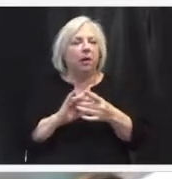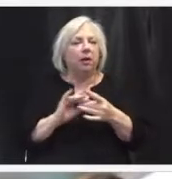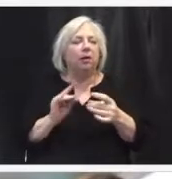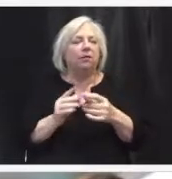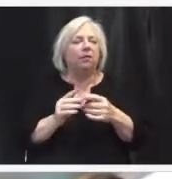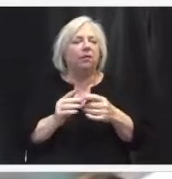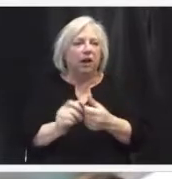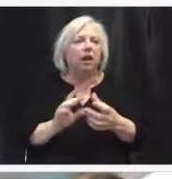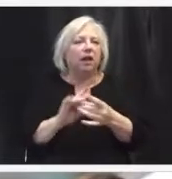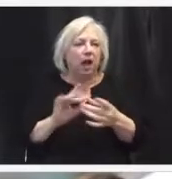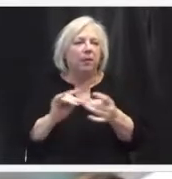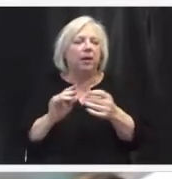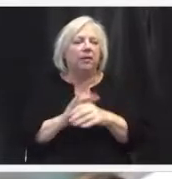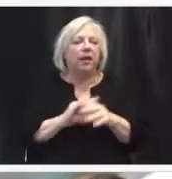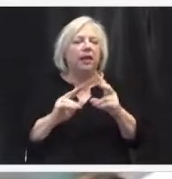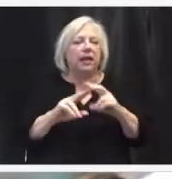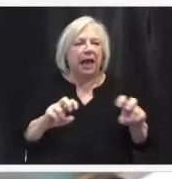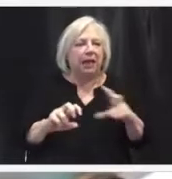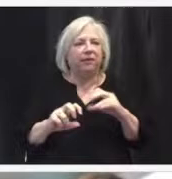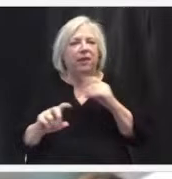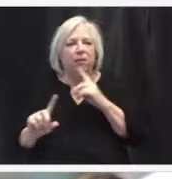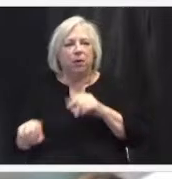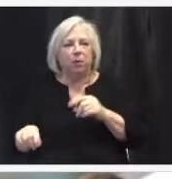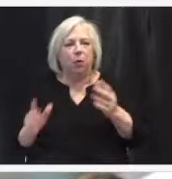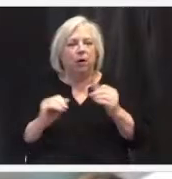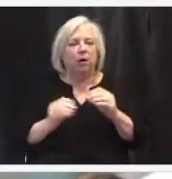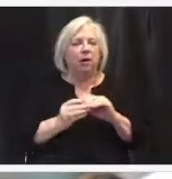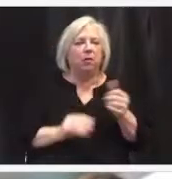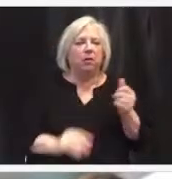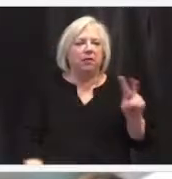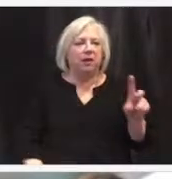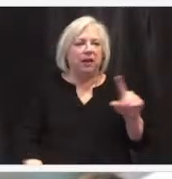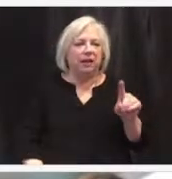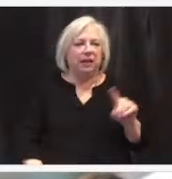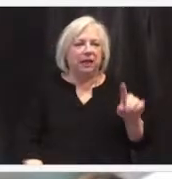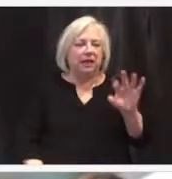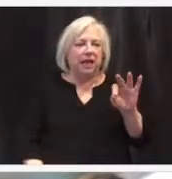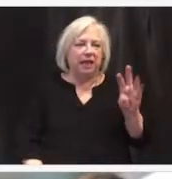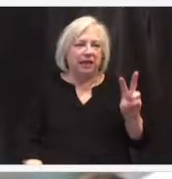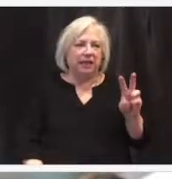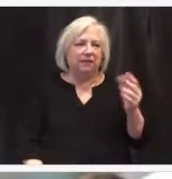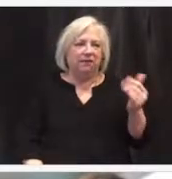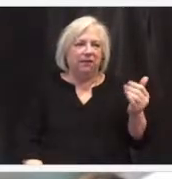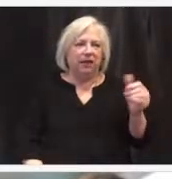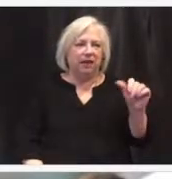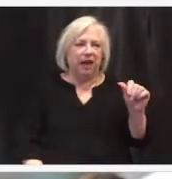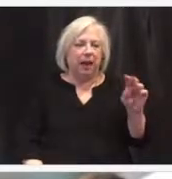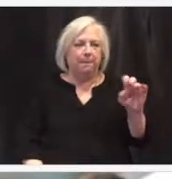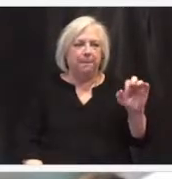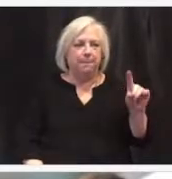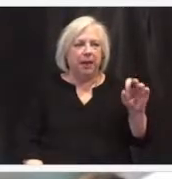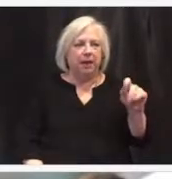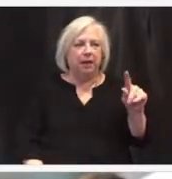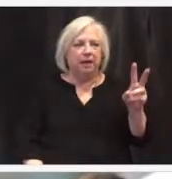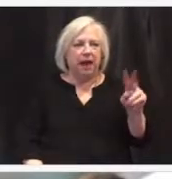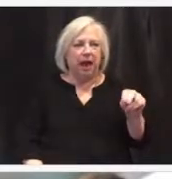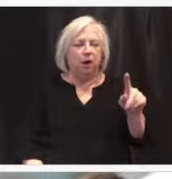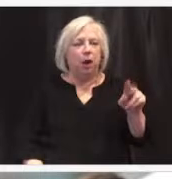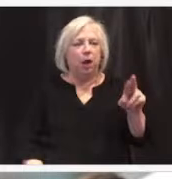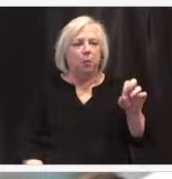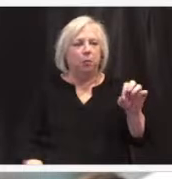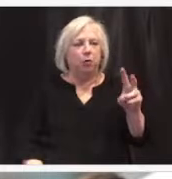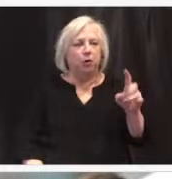of the agenda staff report. Item 17, Z9656A, Midtown Premium Properties Number